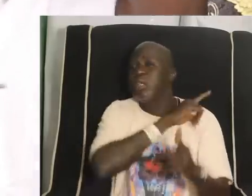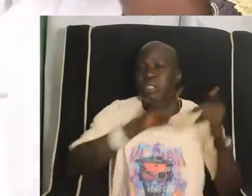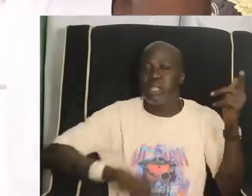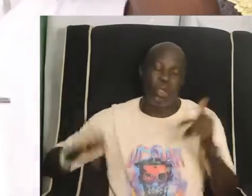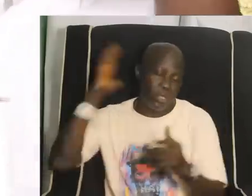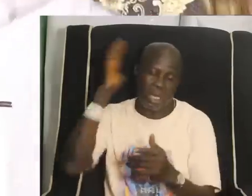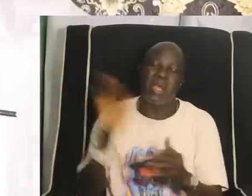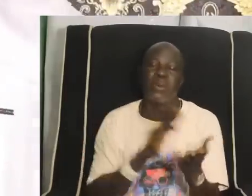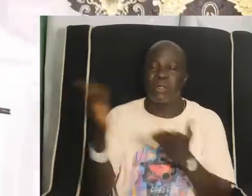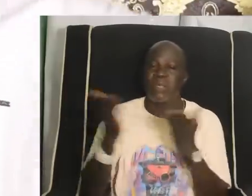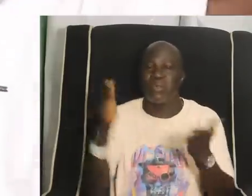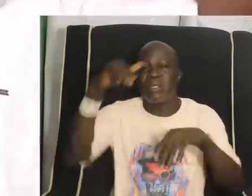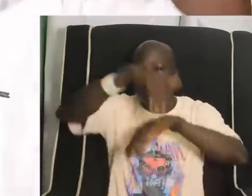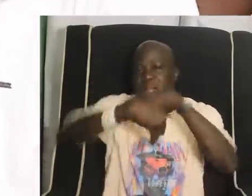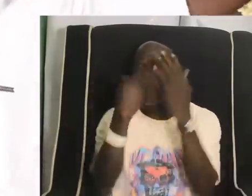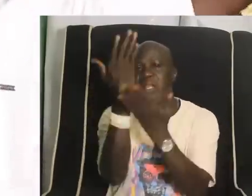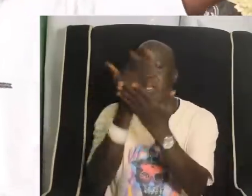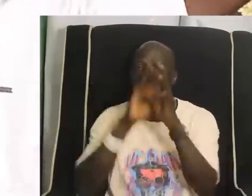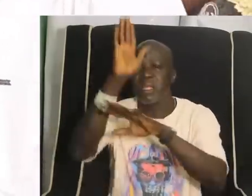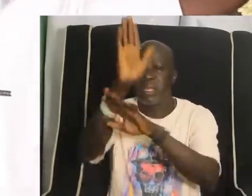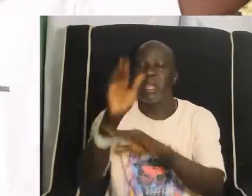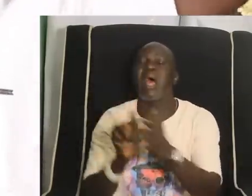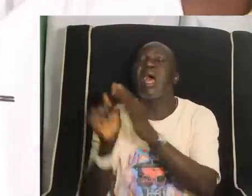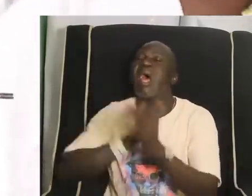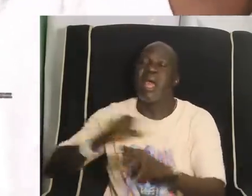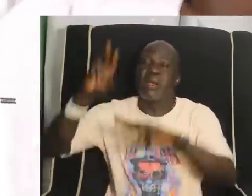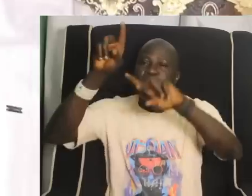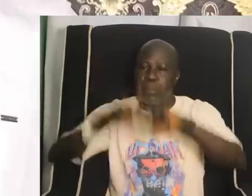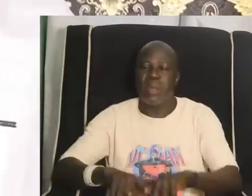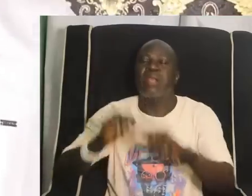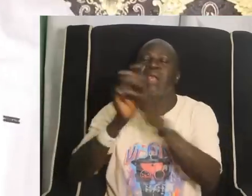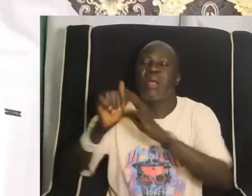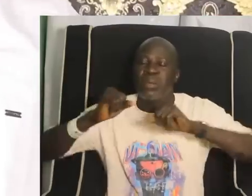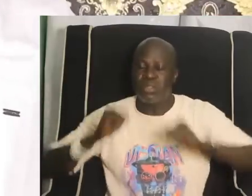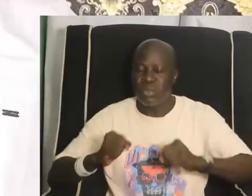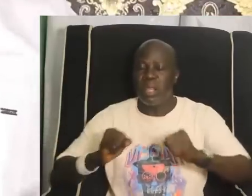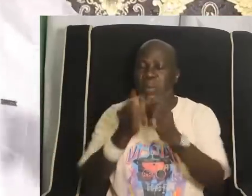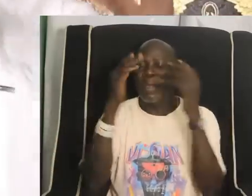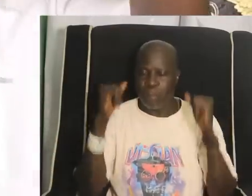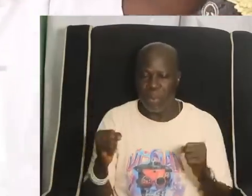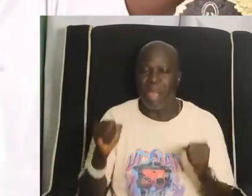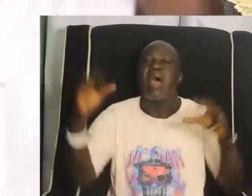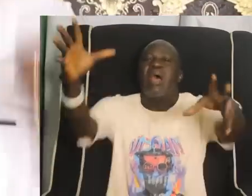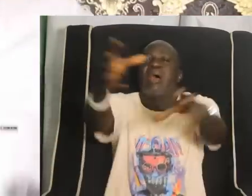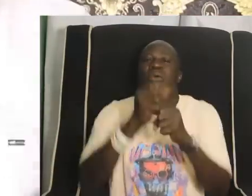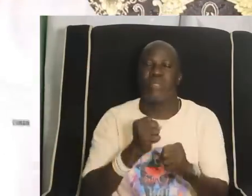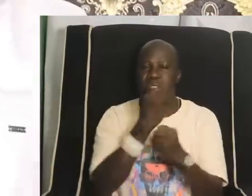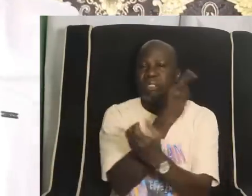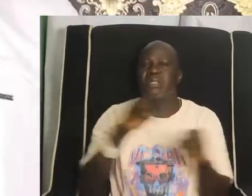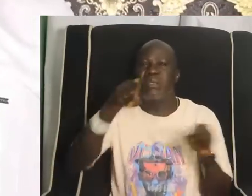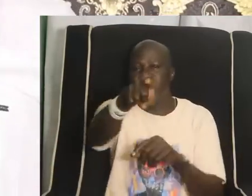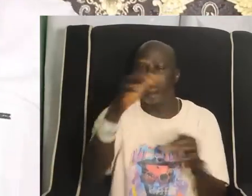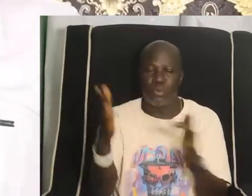has sat both there and night. My strength and my power. Oh my